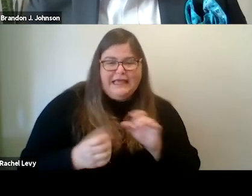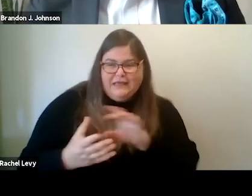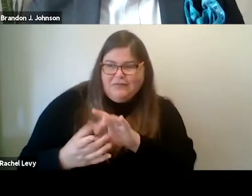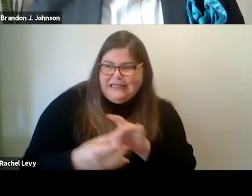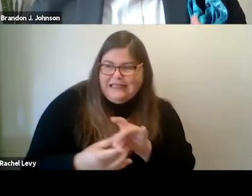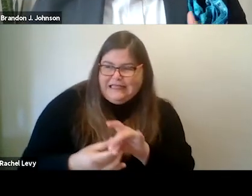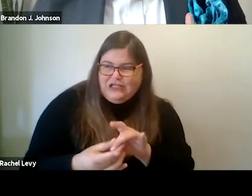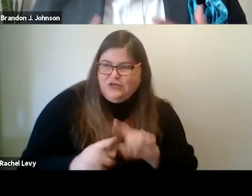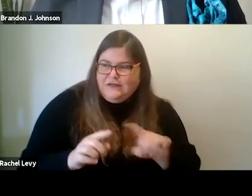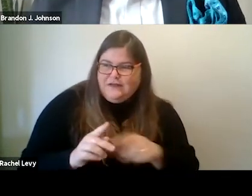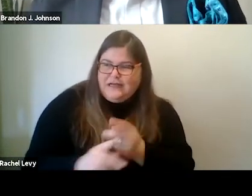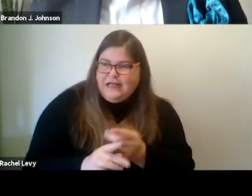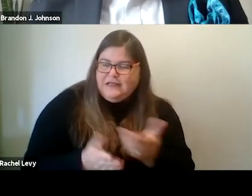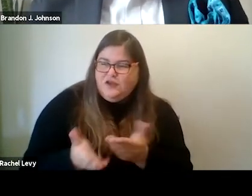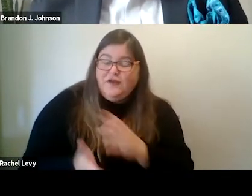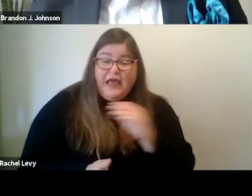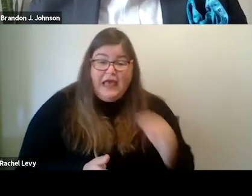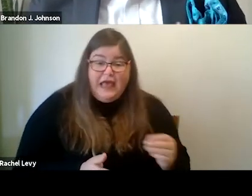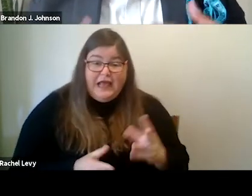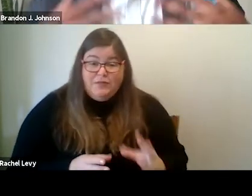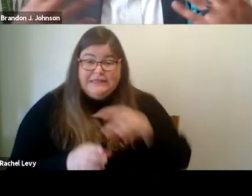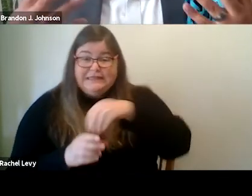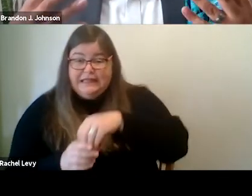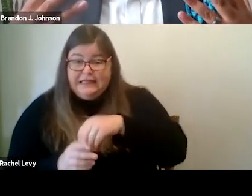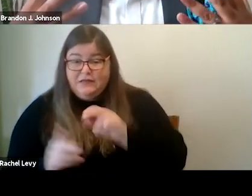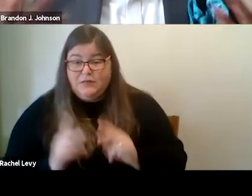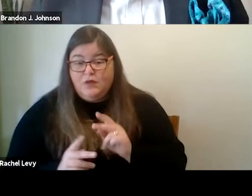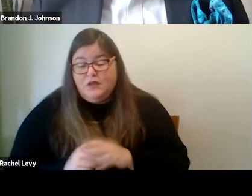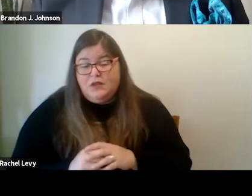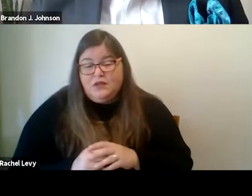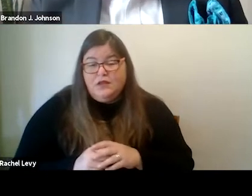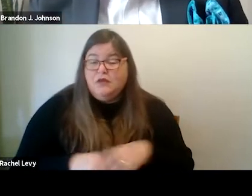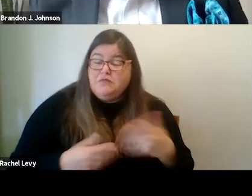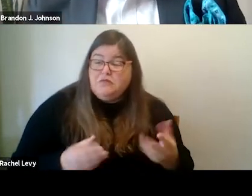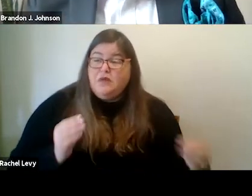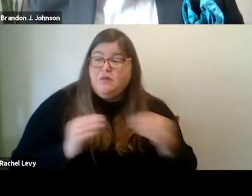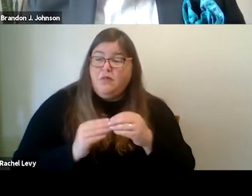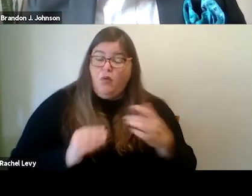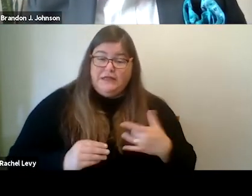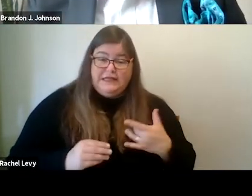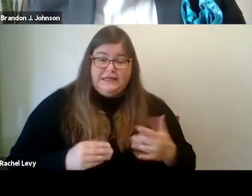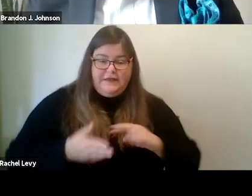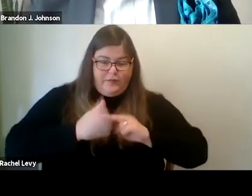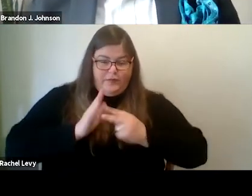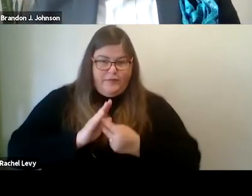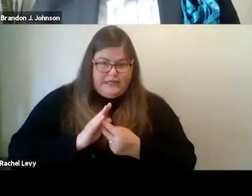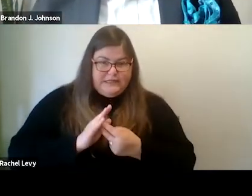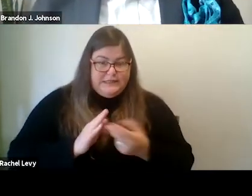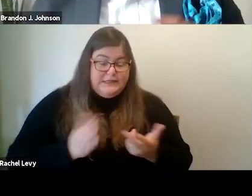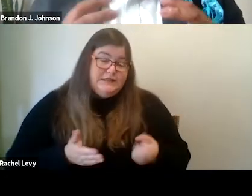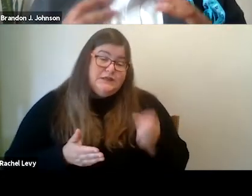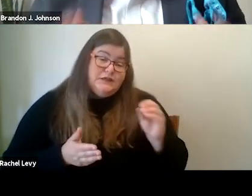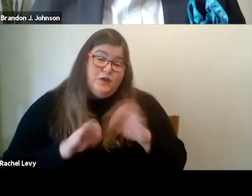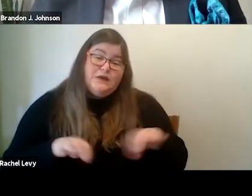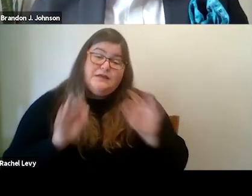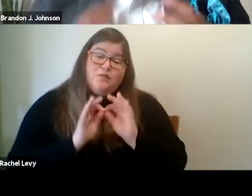to services and instilling in individuals a increased sense of purpose as well. And so it's so important